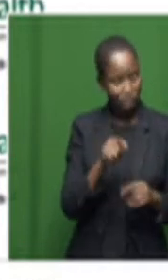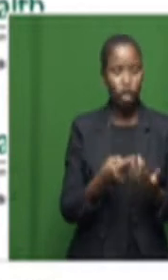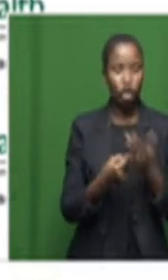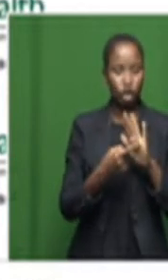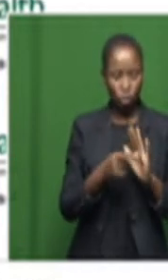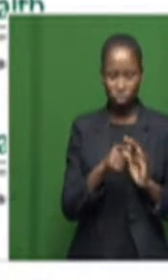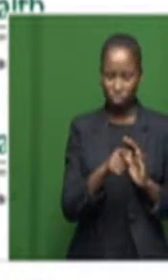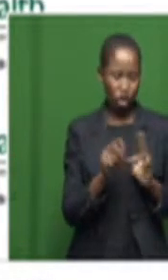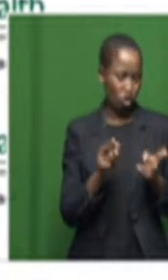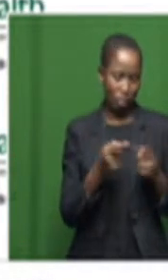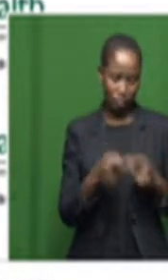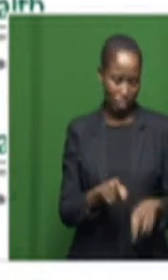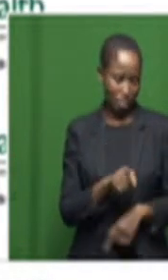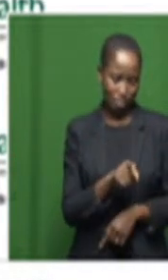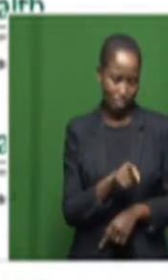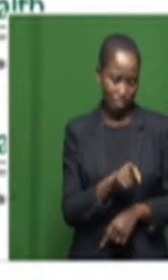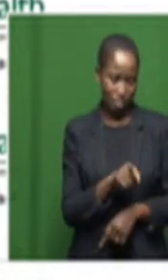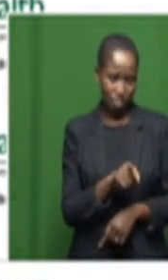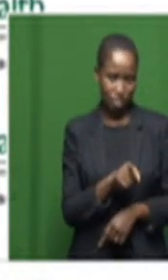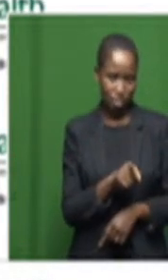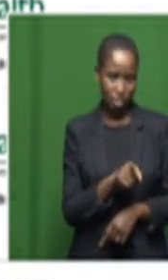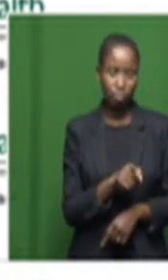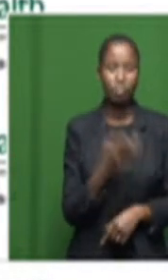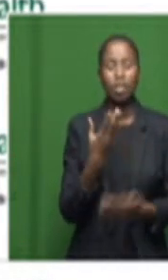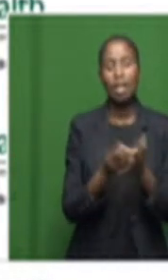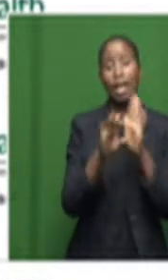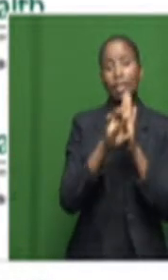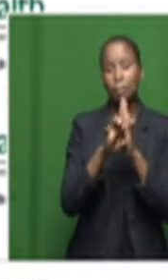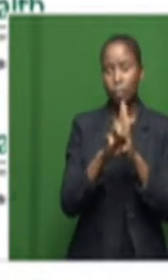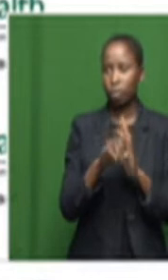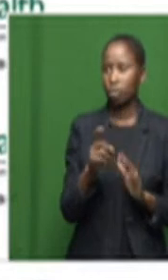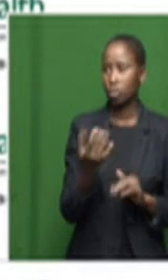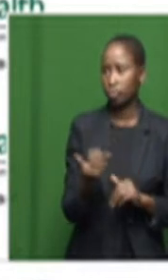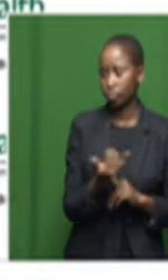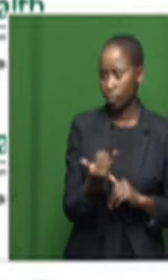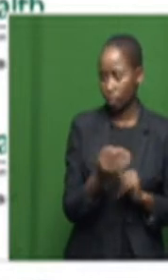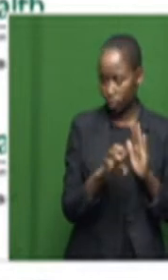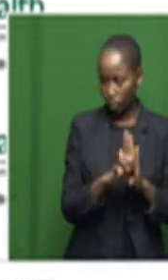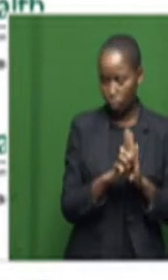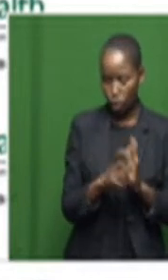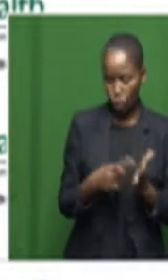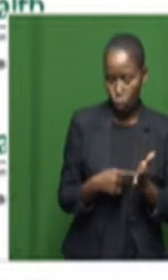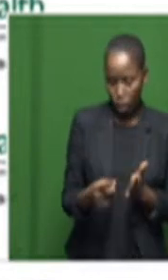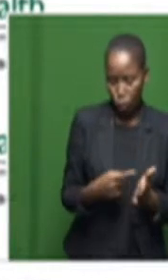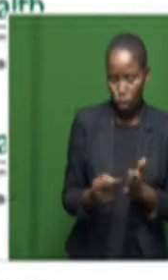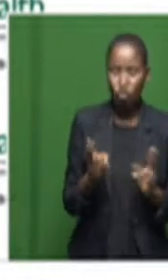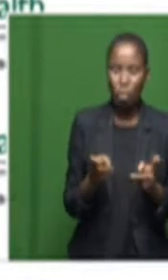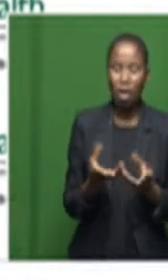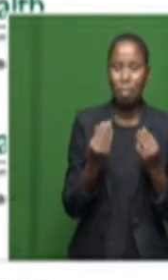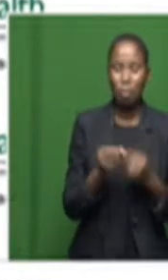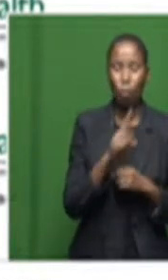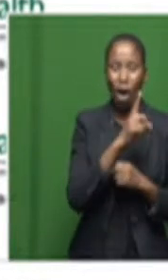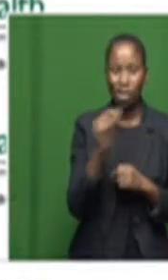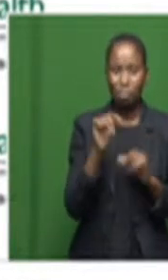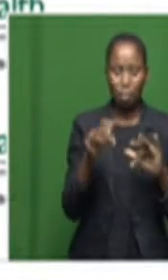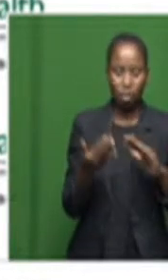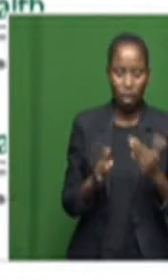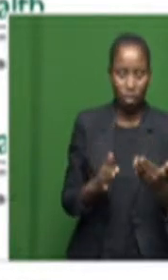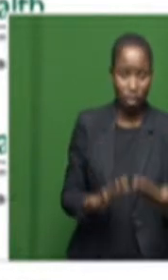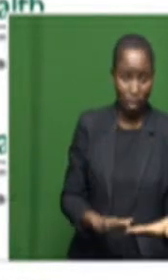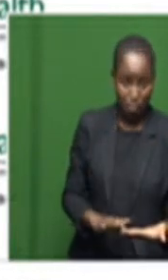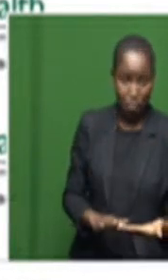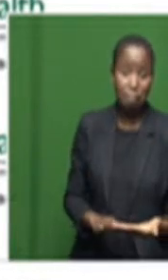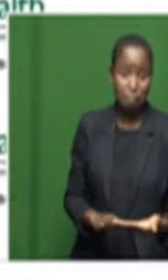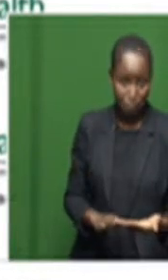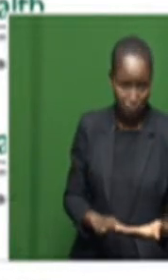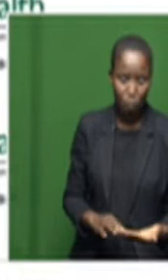normal. Just to be as an example, let's say per week there is normally 100 deaths, and then